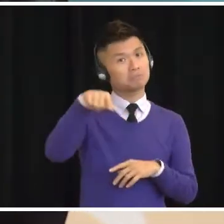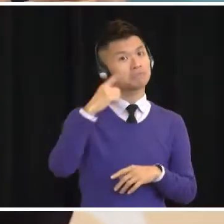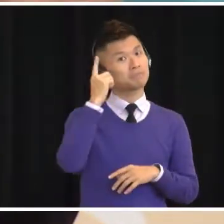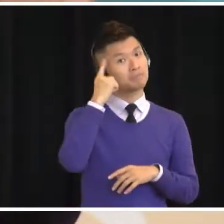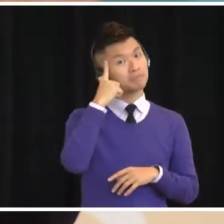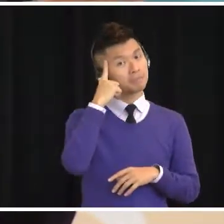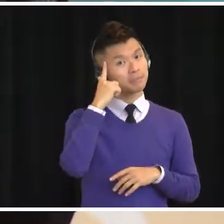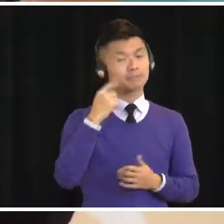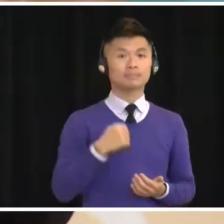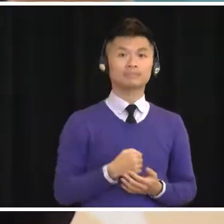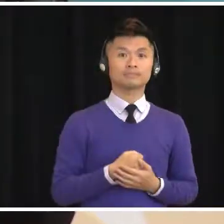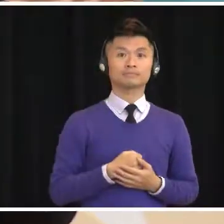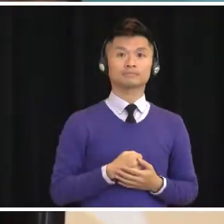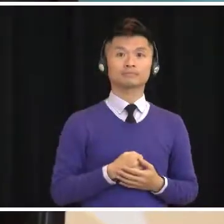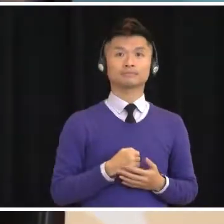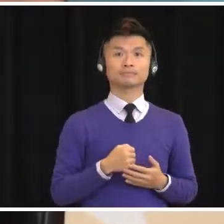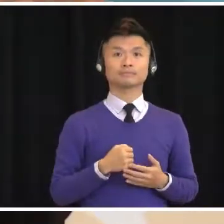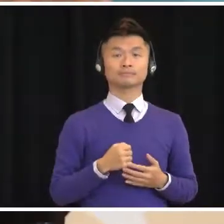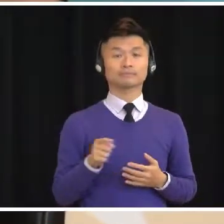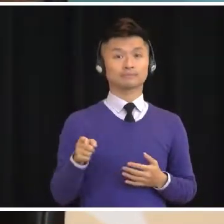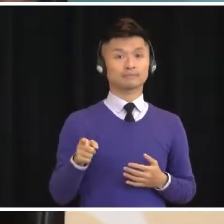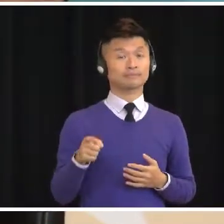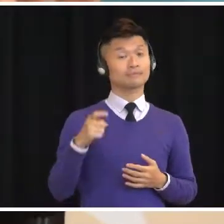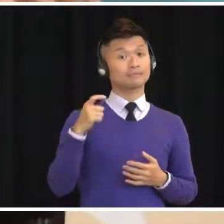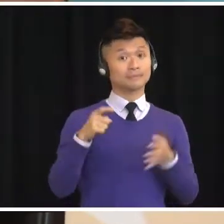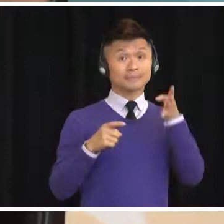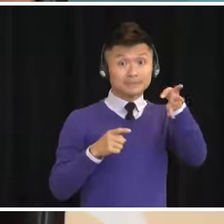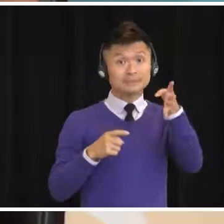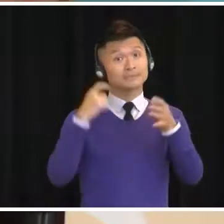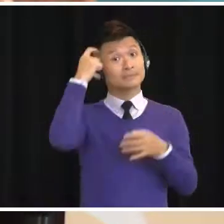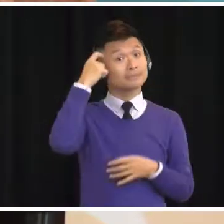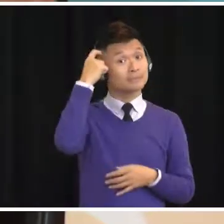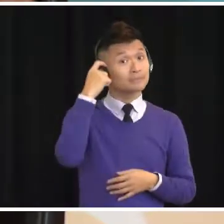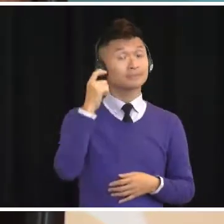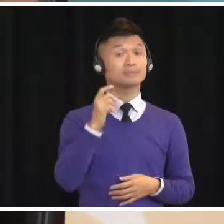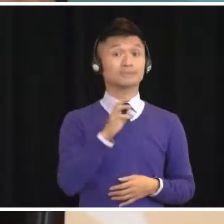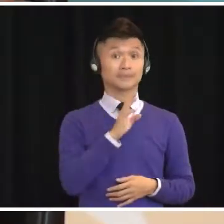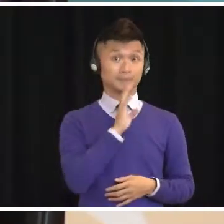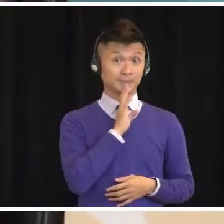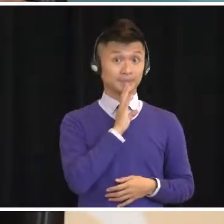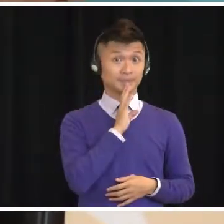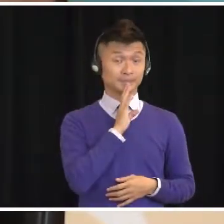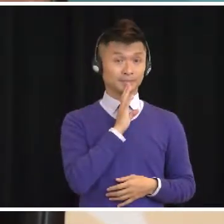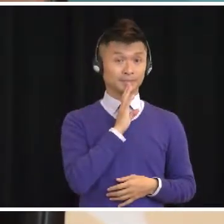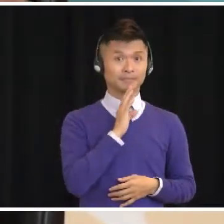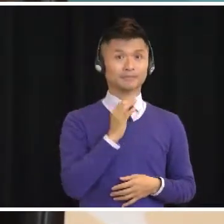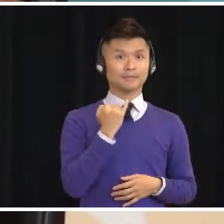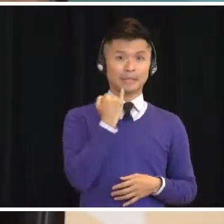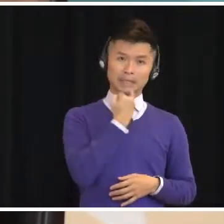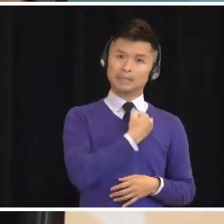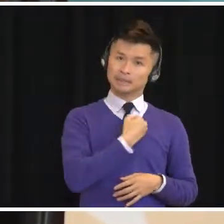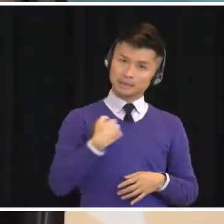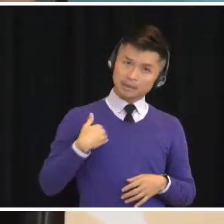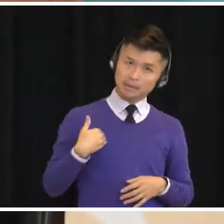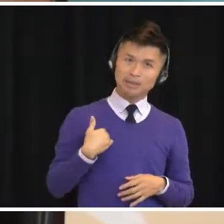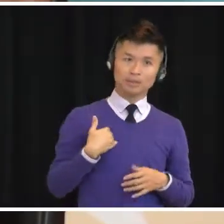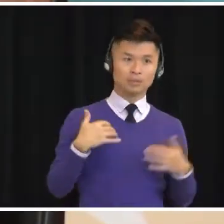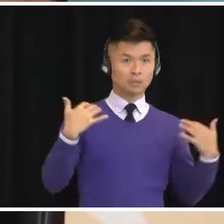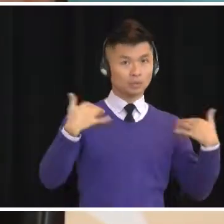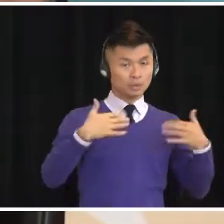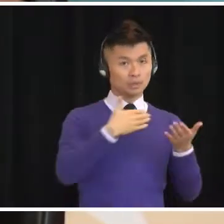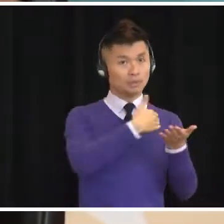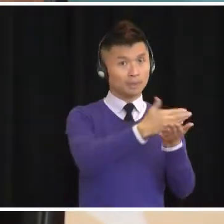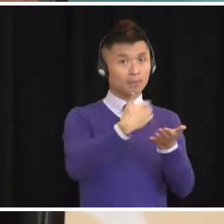choice among a number of possible solutions that are all in